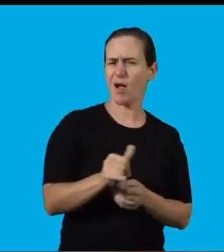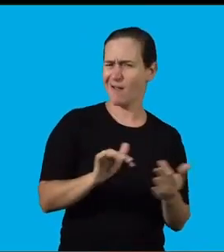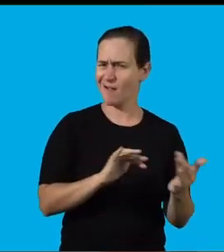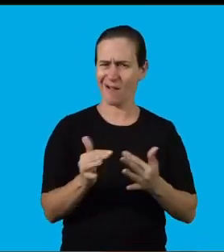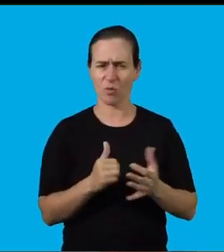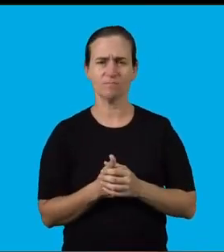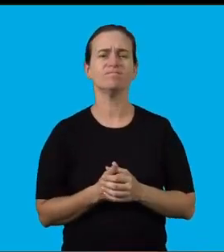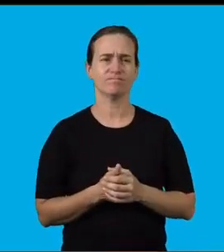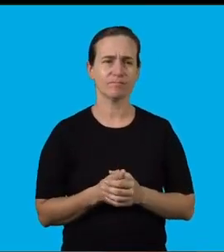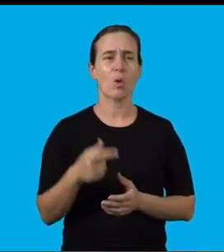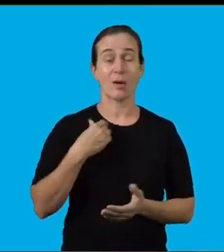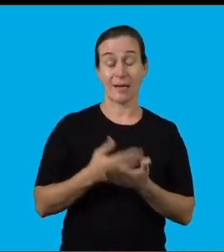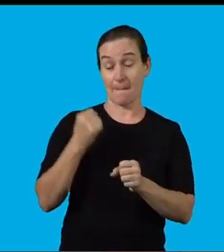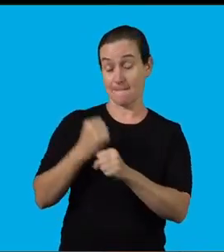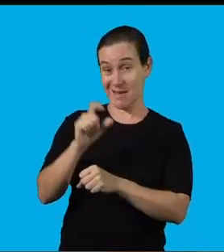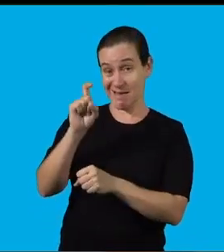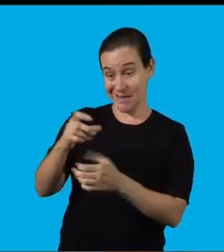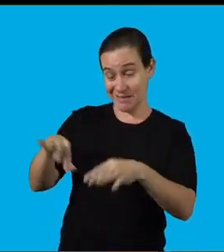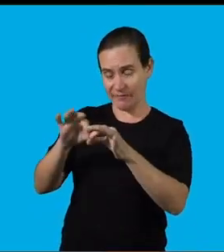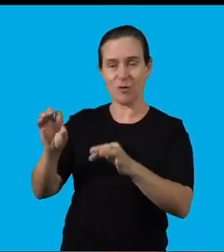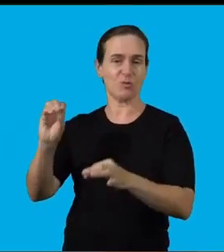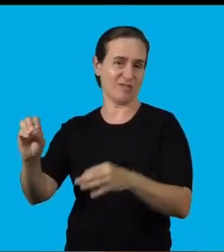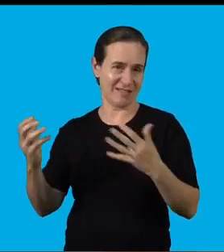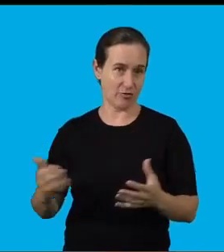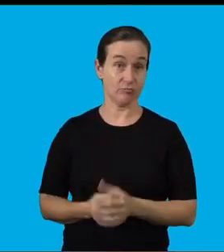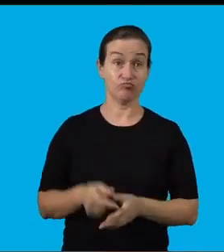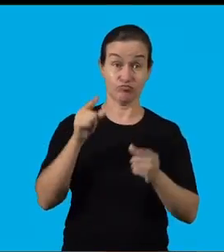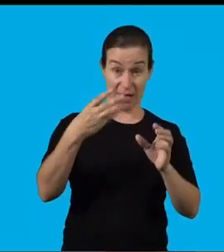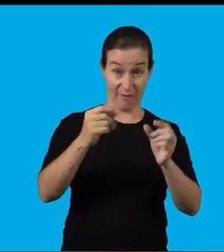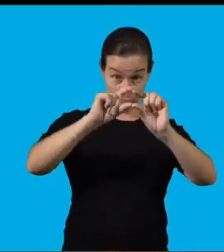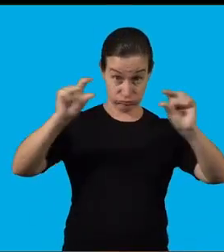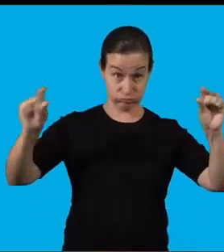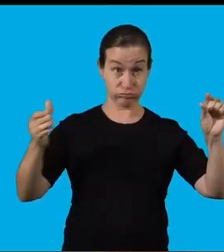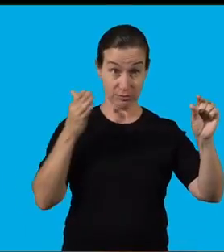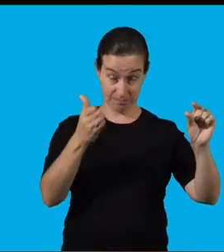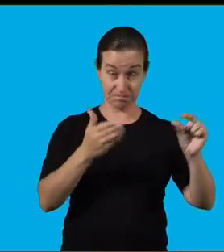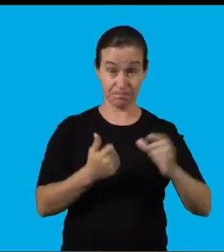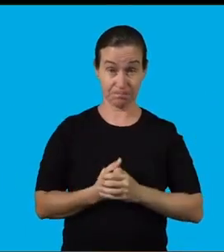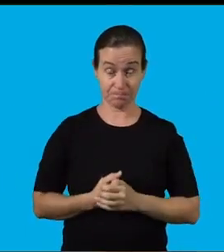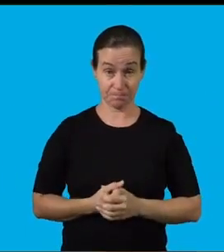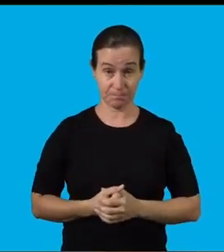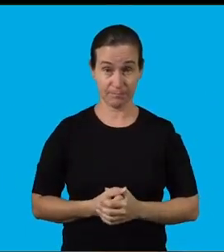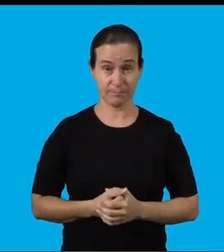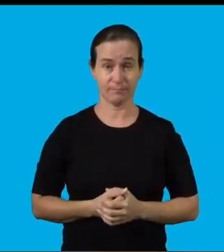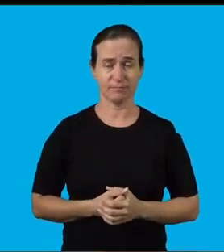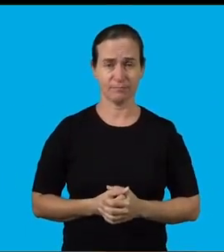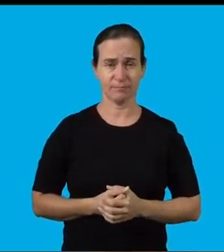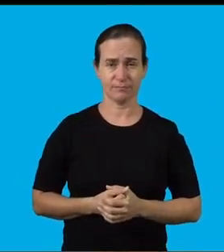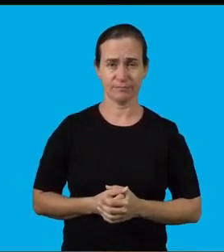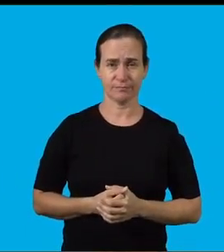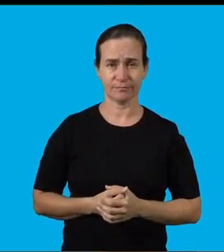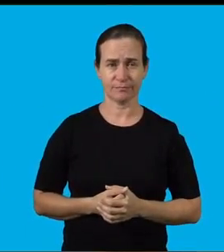the y-intercept? It's by setting the x value equal to 0. So in our expression, f of x is equal to x